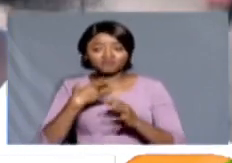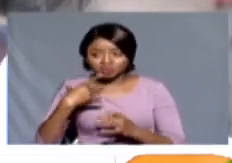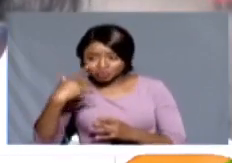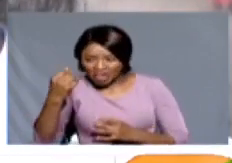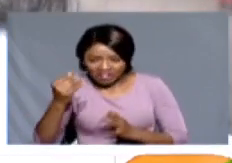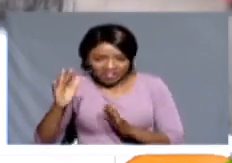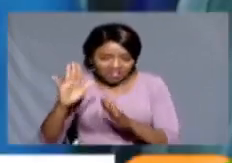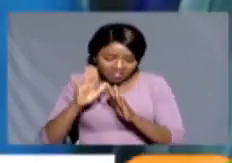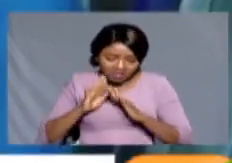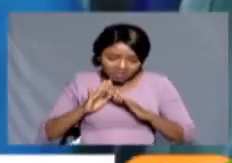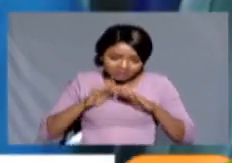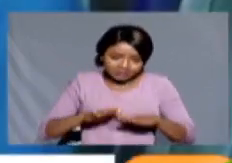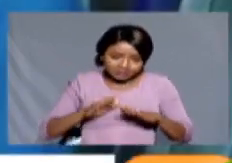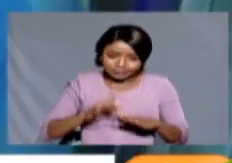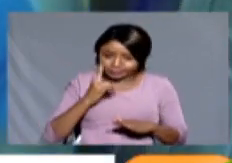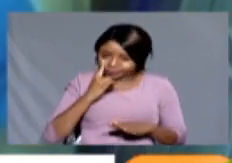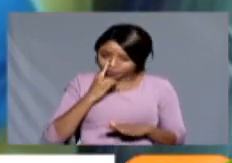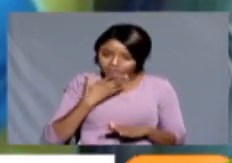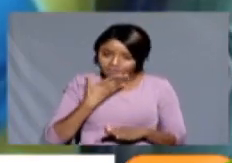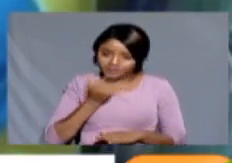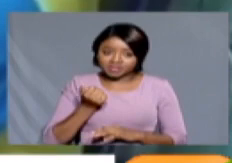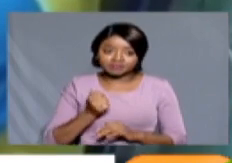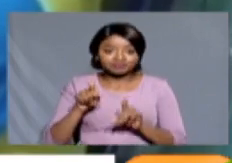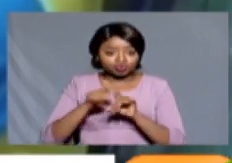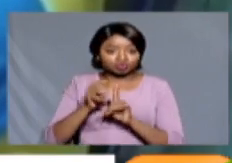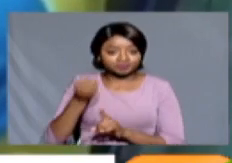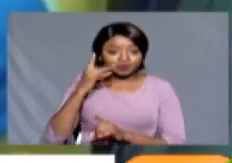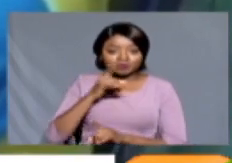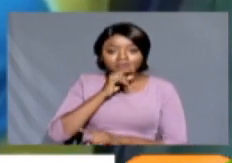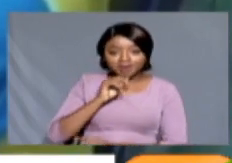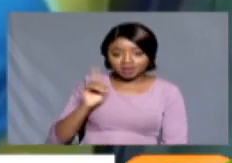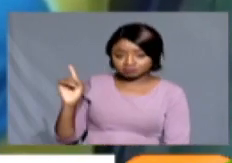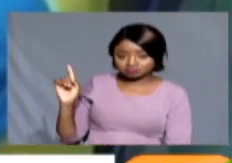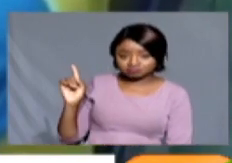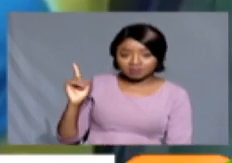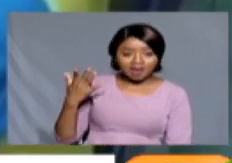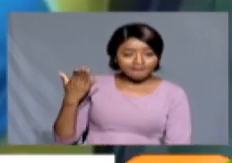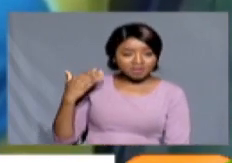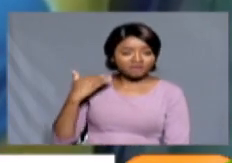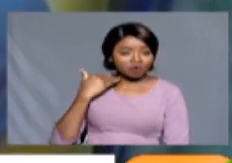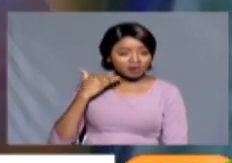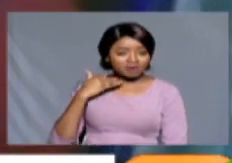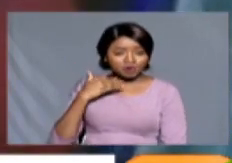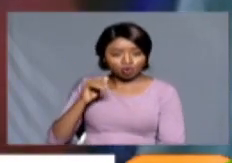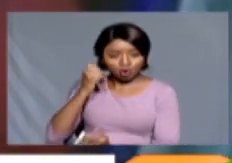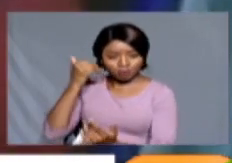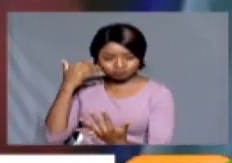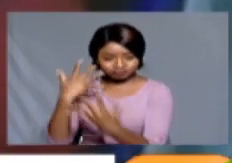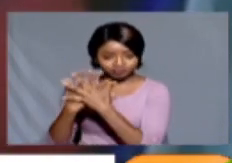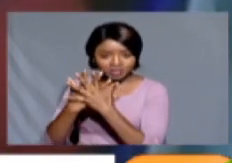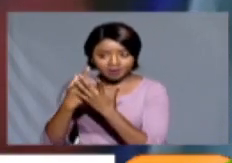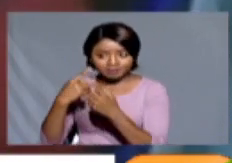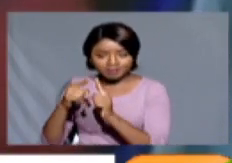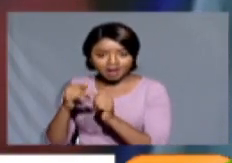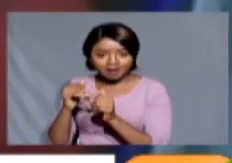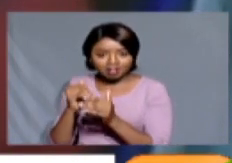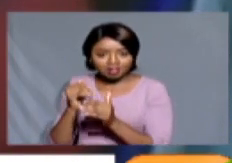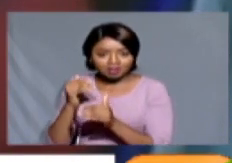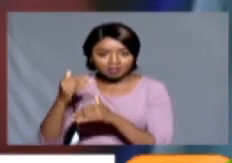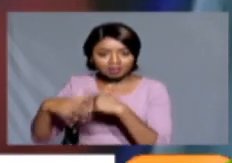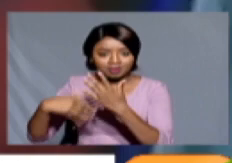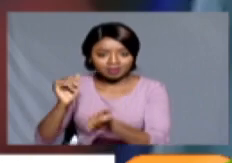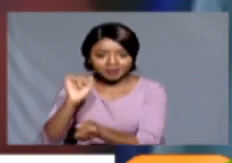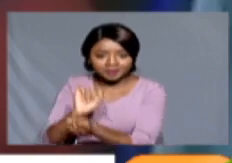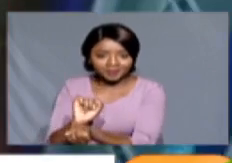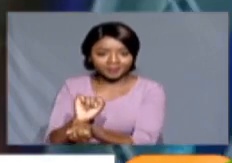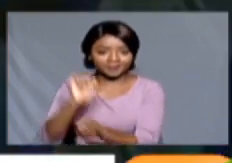mahali, unashindwa na kwenda. Police say they have identified the shooter as an ex-convict who just recently concluded his term at the Kamiti